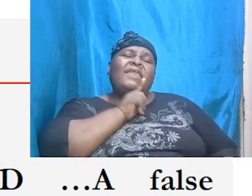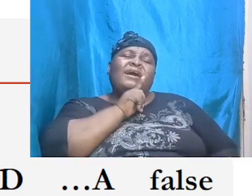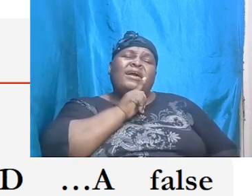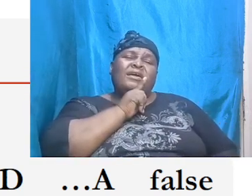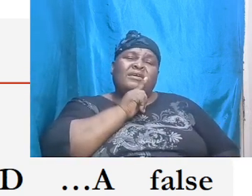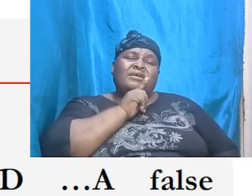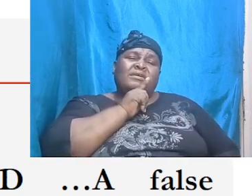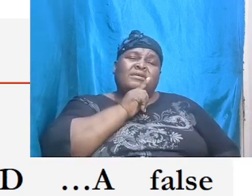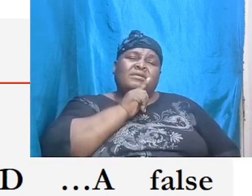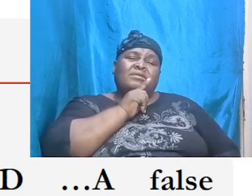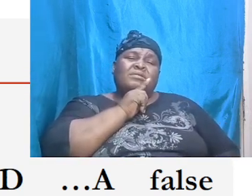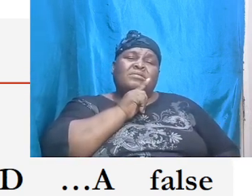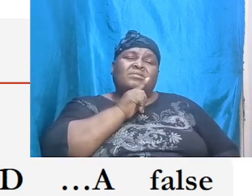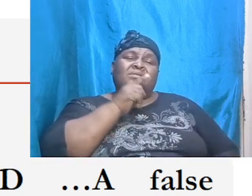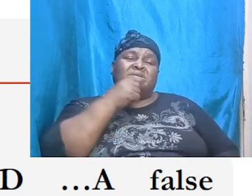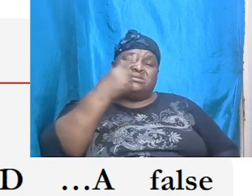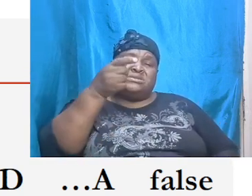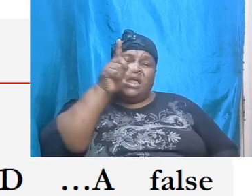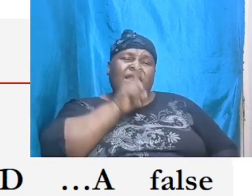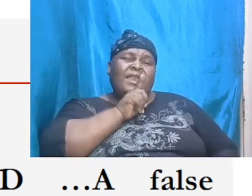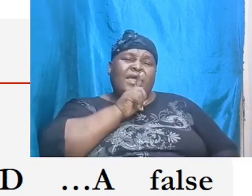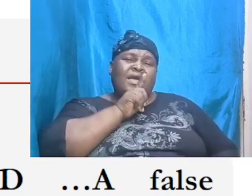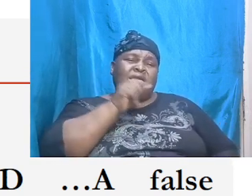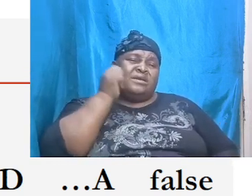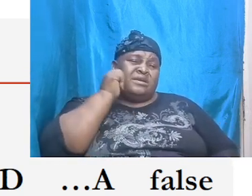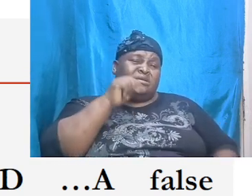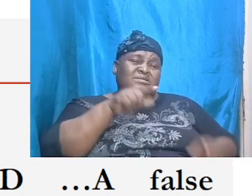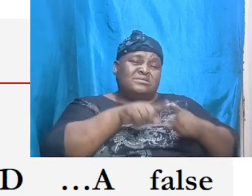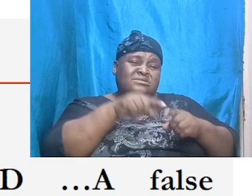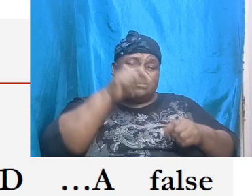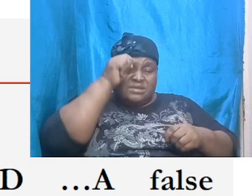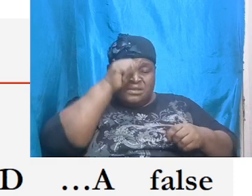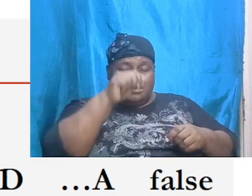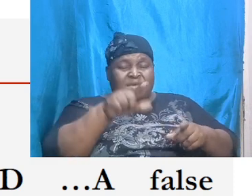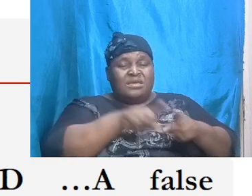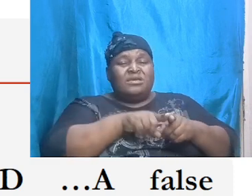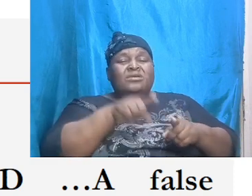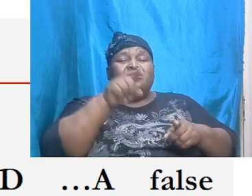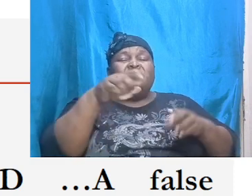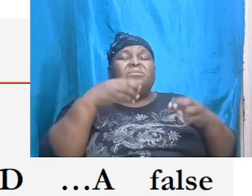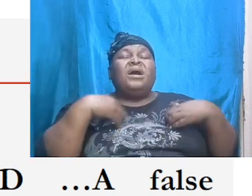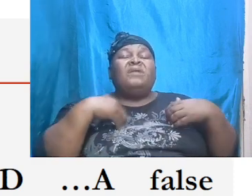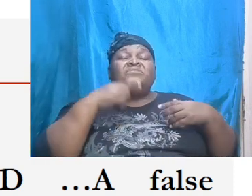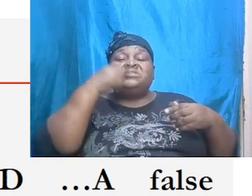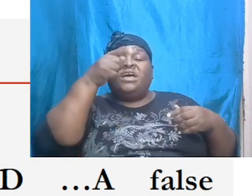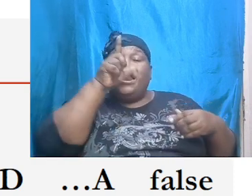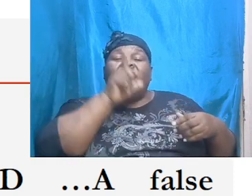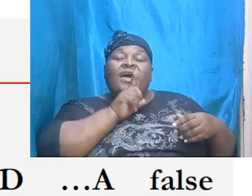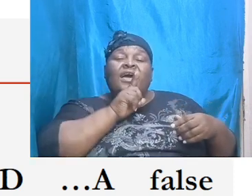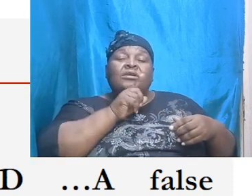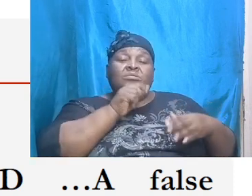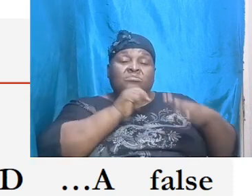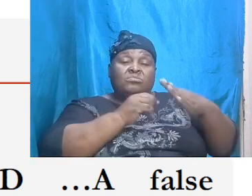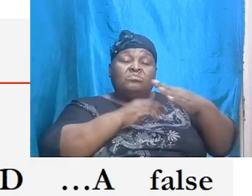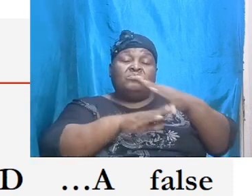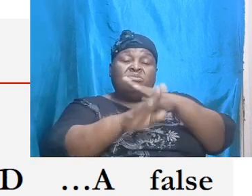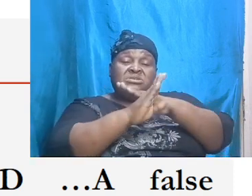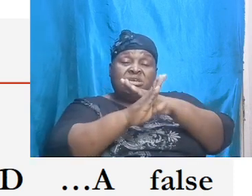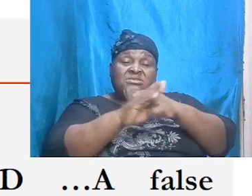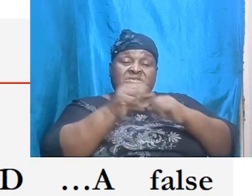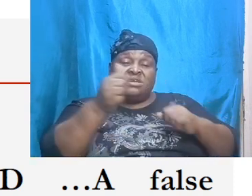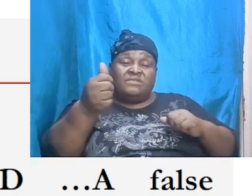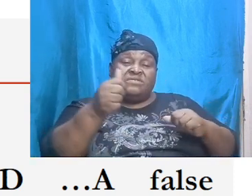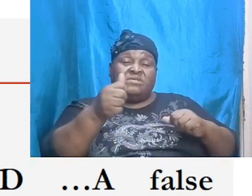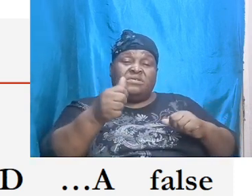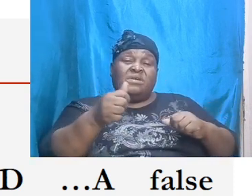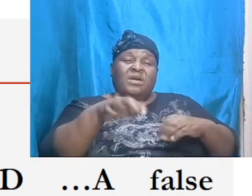lie. Tell lie and sister so-and-so, never do nothing at all, but you have to tell lie to protect yourself. When your hands shed innocent blood, and you're shedding